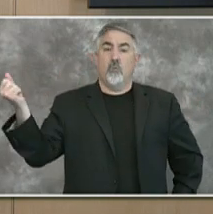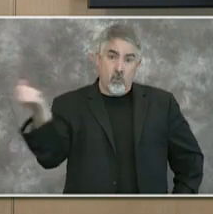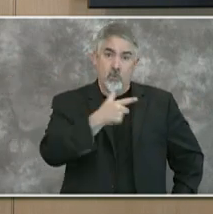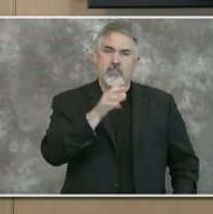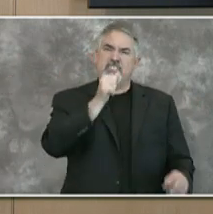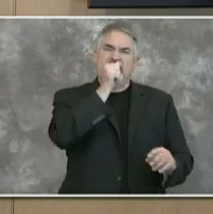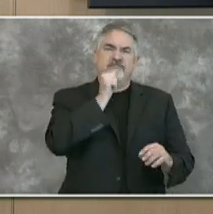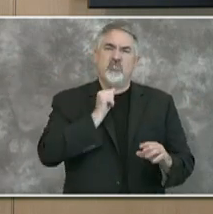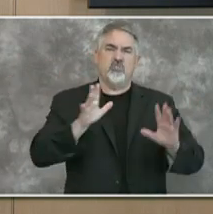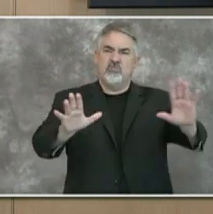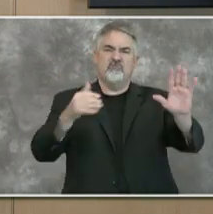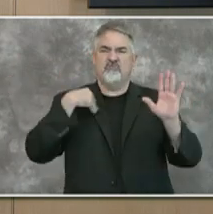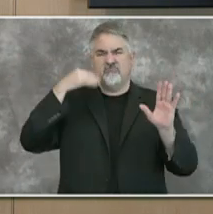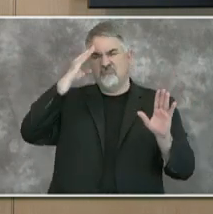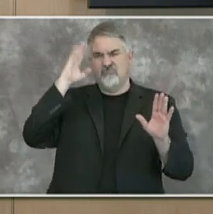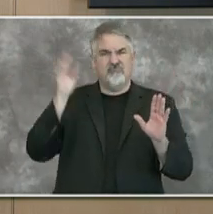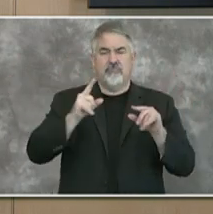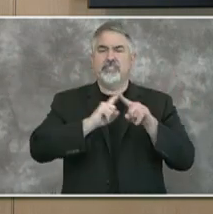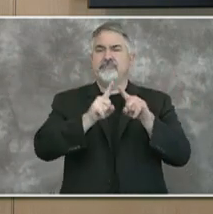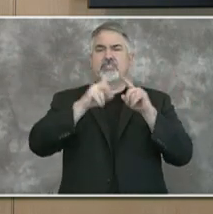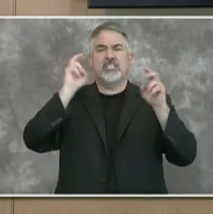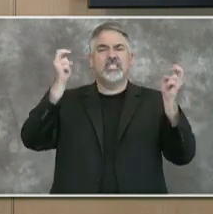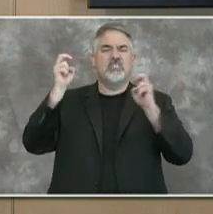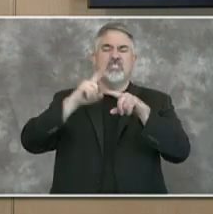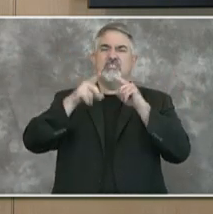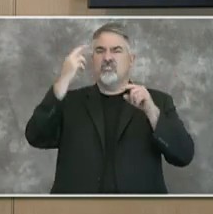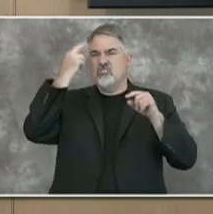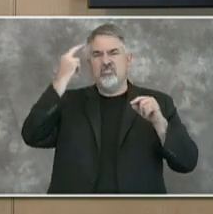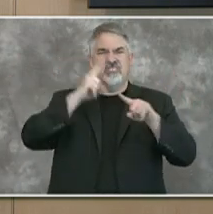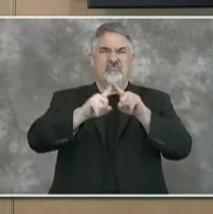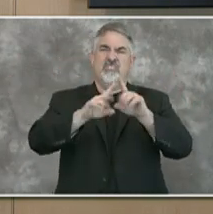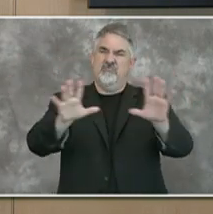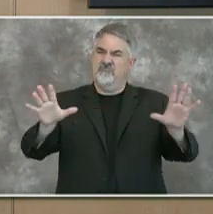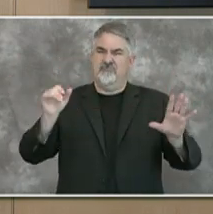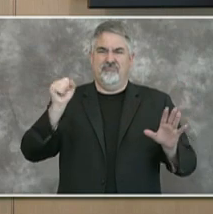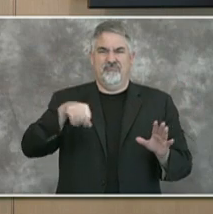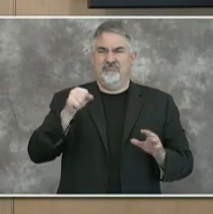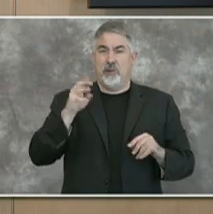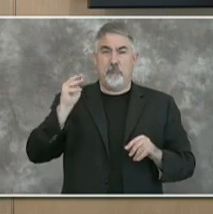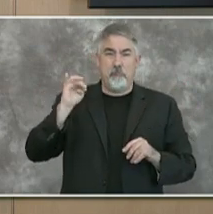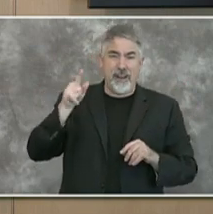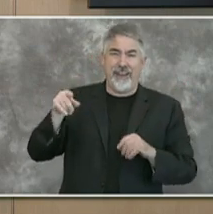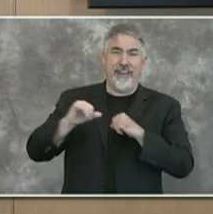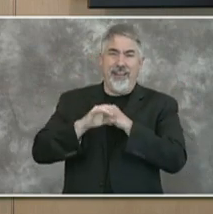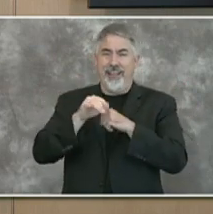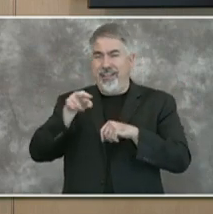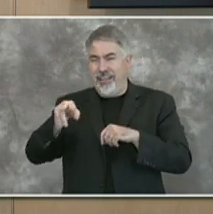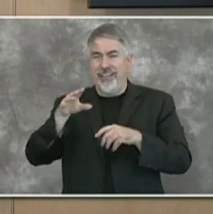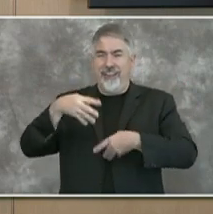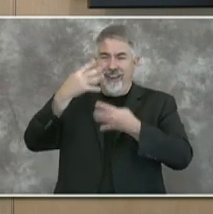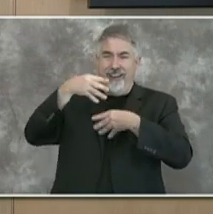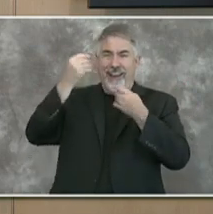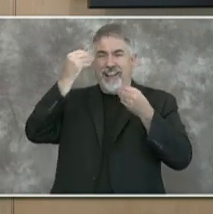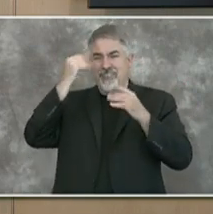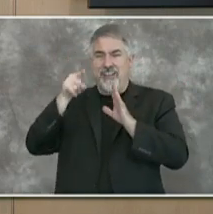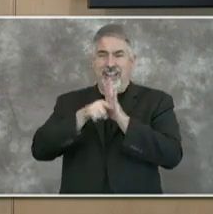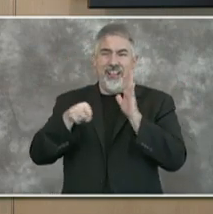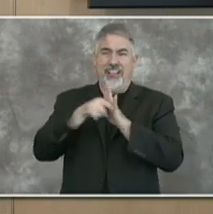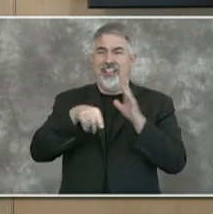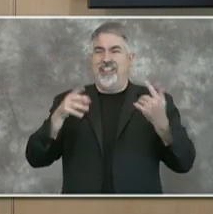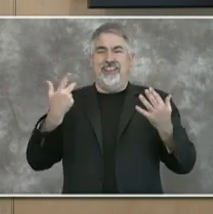some level of trauma right now. Members of the media, people watching at home, or wherever they are finding place to stay, all of